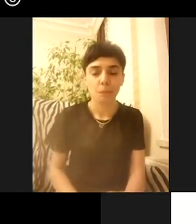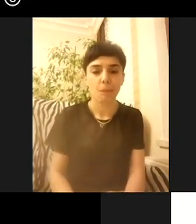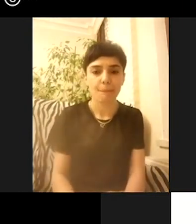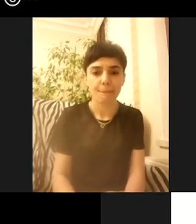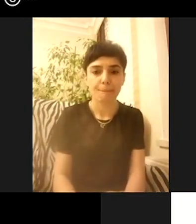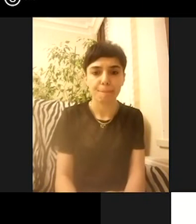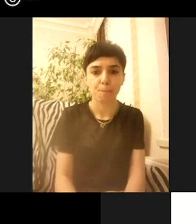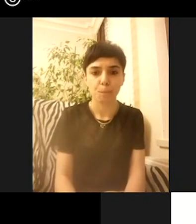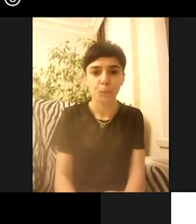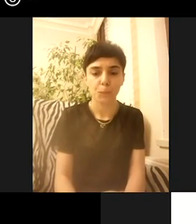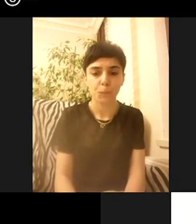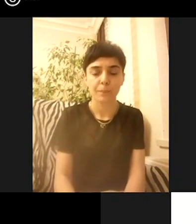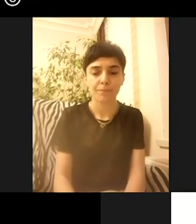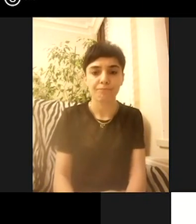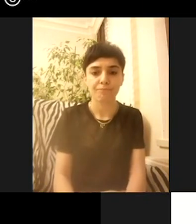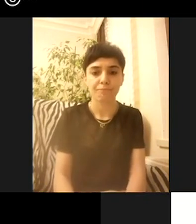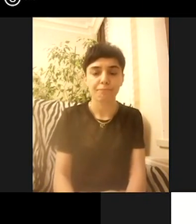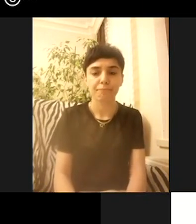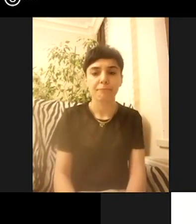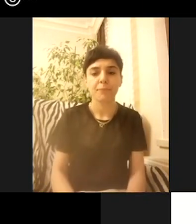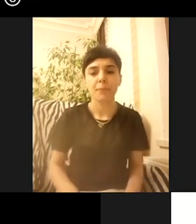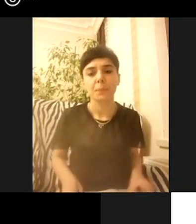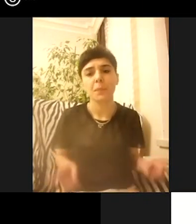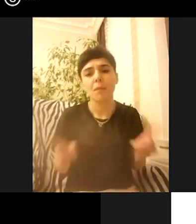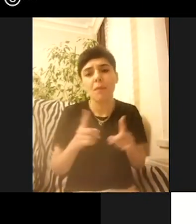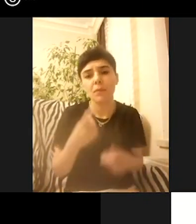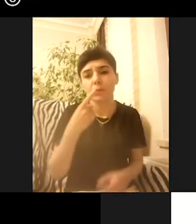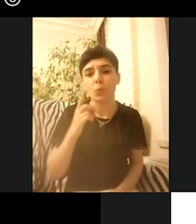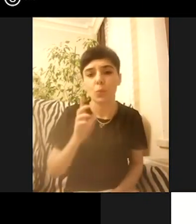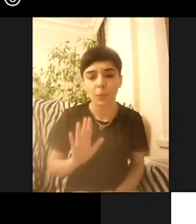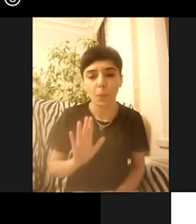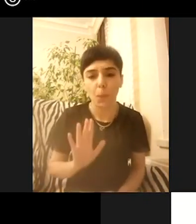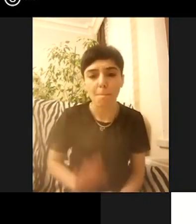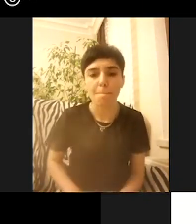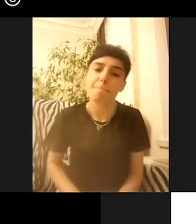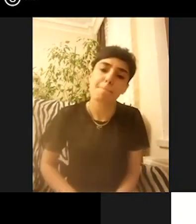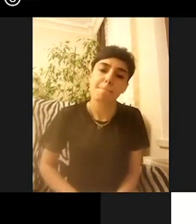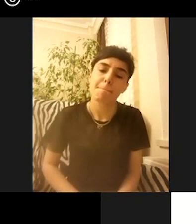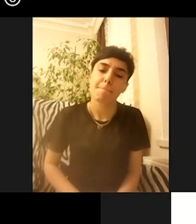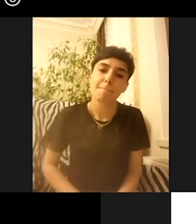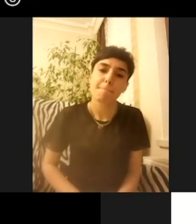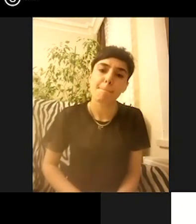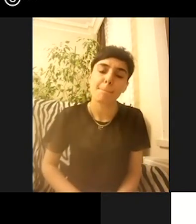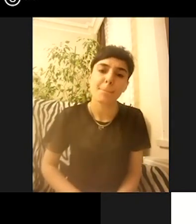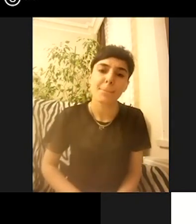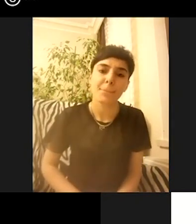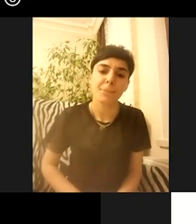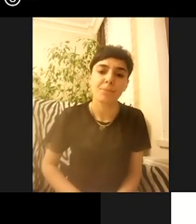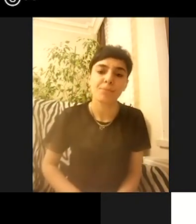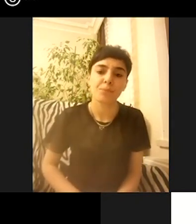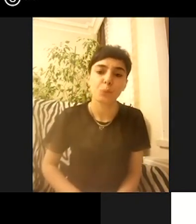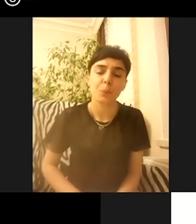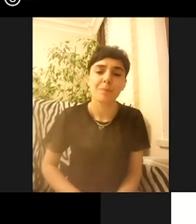me it is like also a Western thing, and also the word queer is